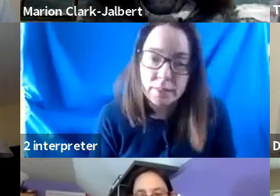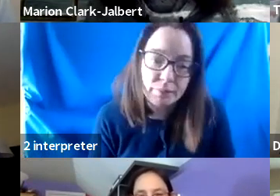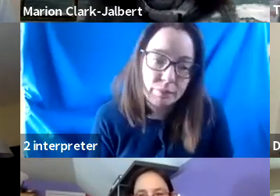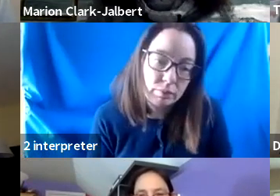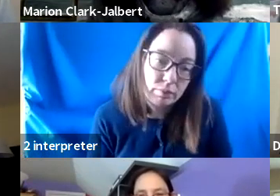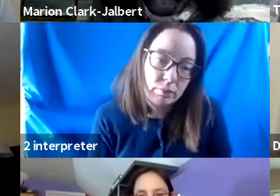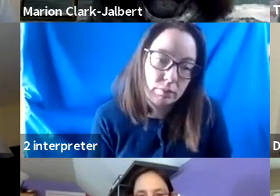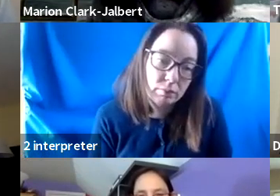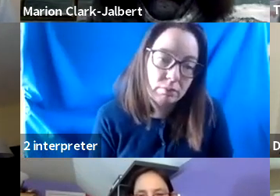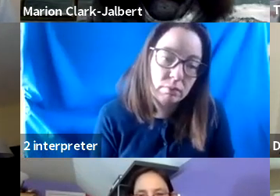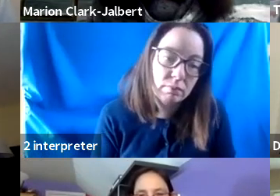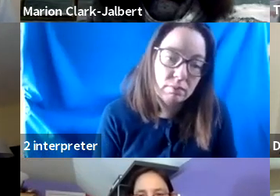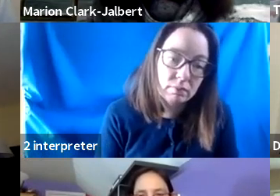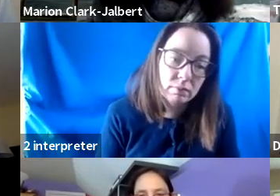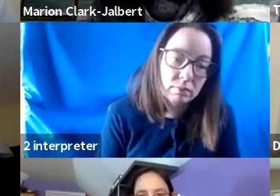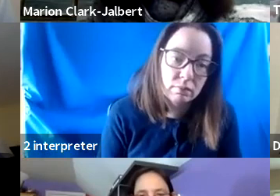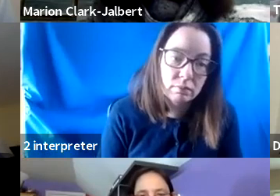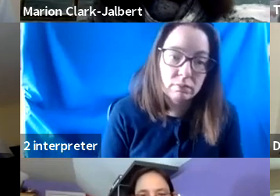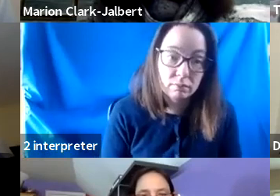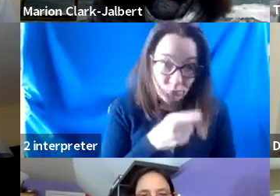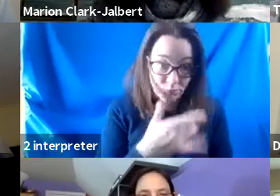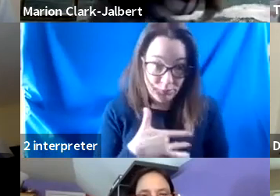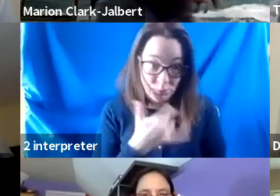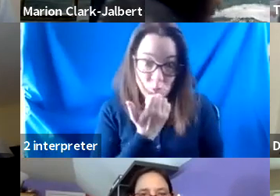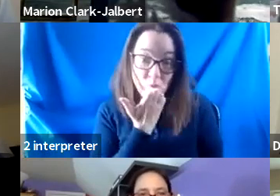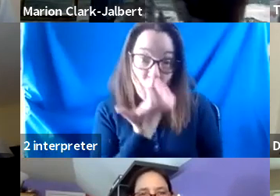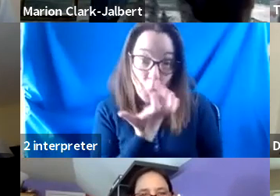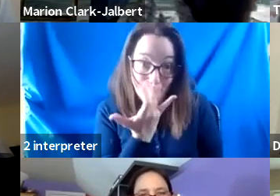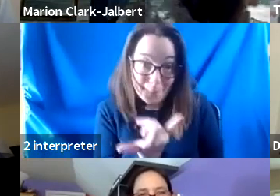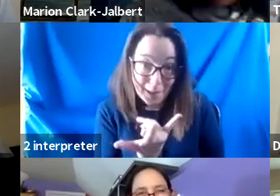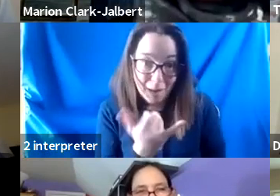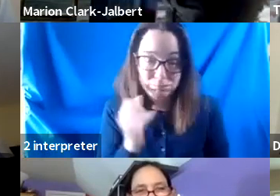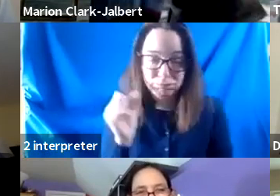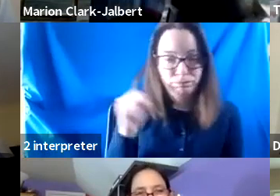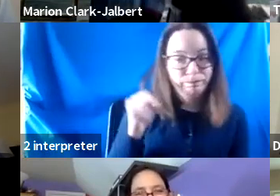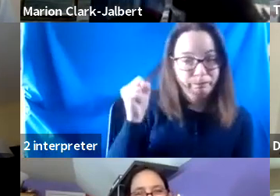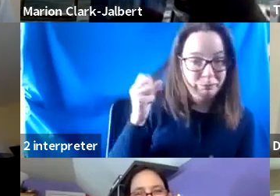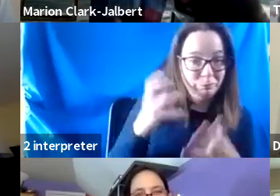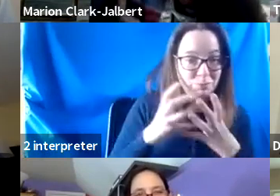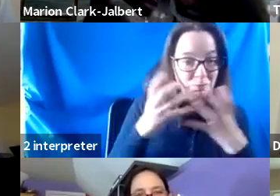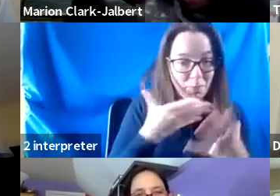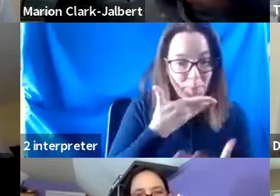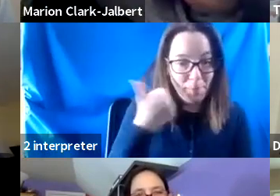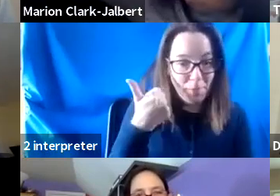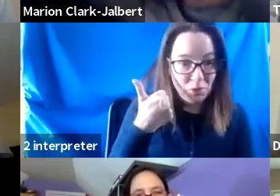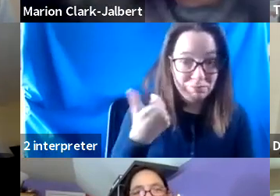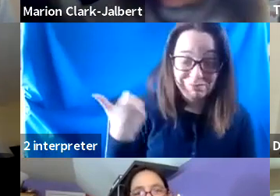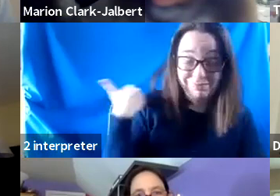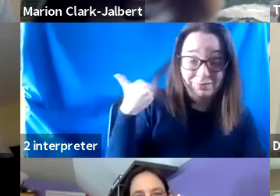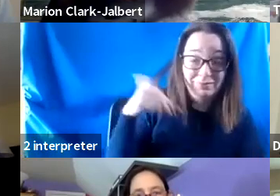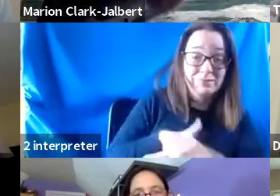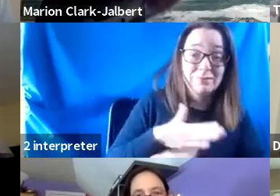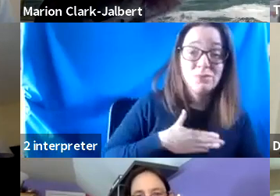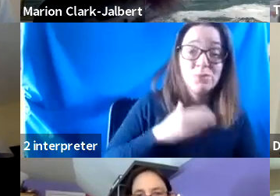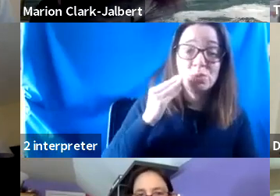And I'm glad you must be feeling warm now. Much better, thank you. Much better. Last night was like, it went down to 50 in